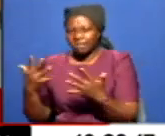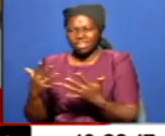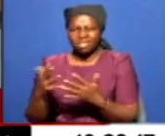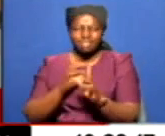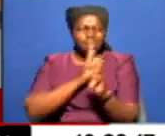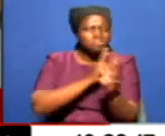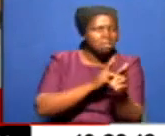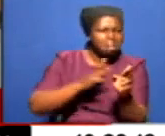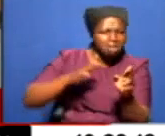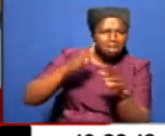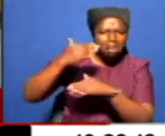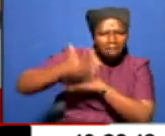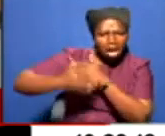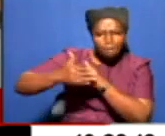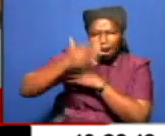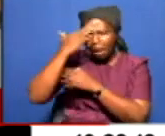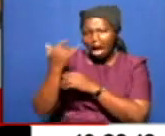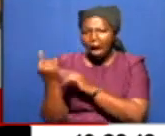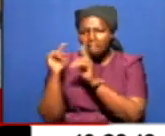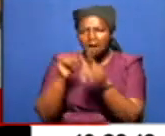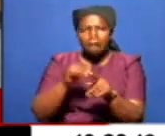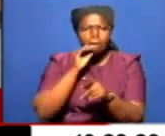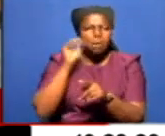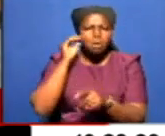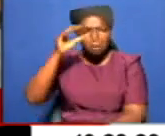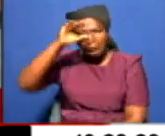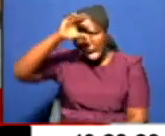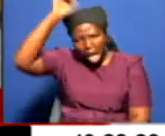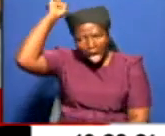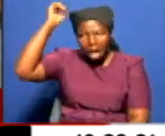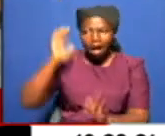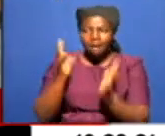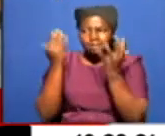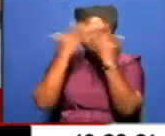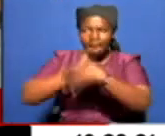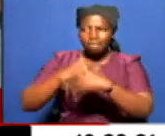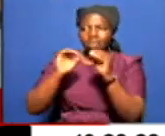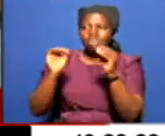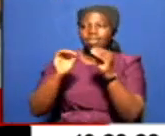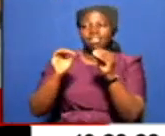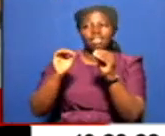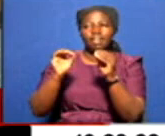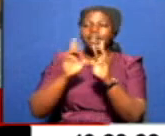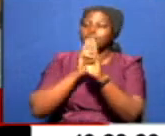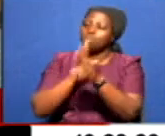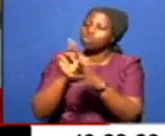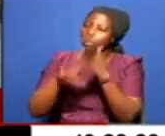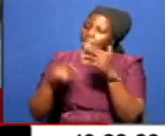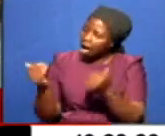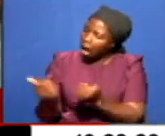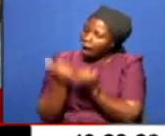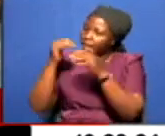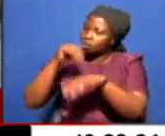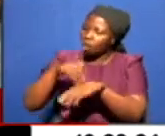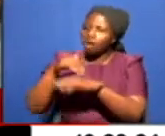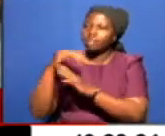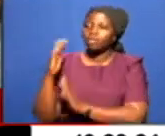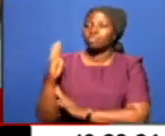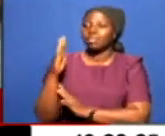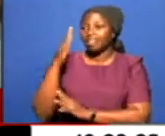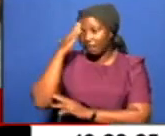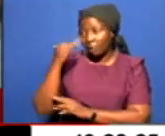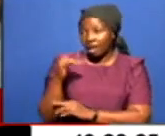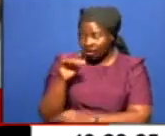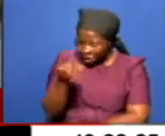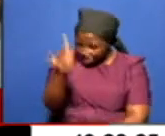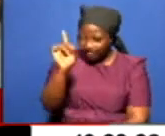coming home drunk at night. Yes. Report also what happens in terms of security, mm-hmm. because you're the ones